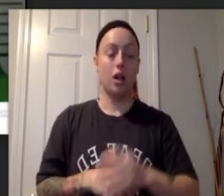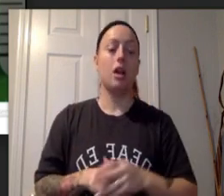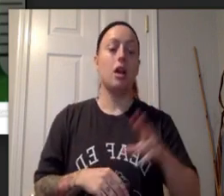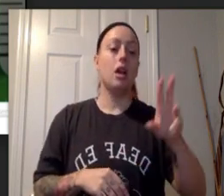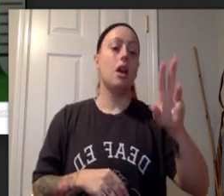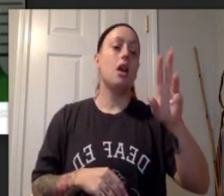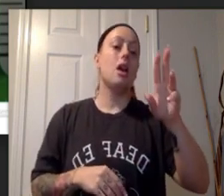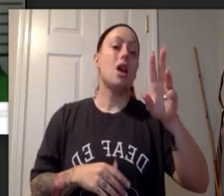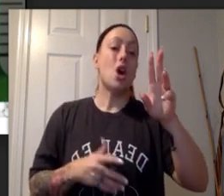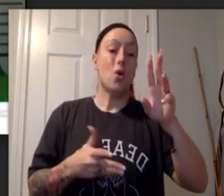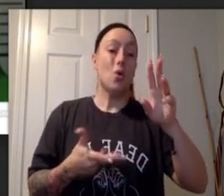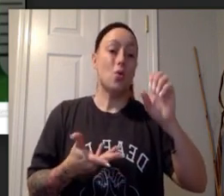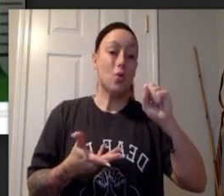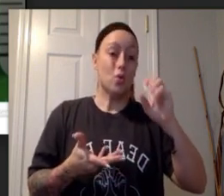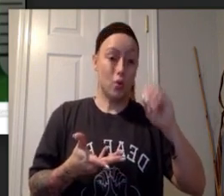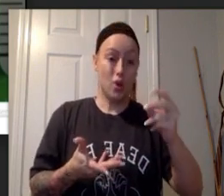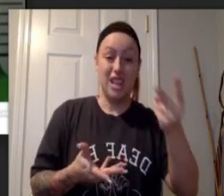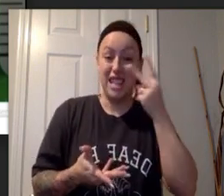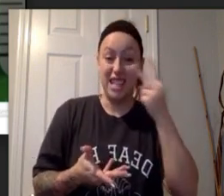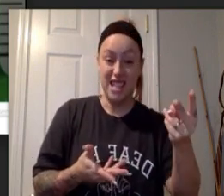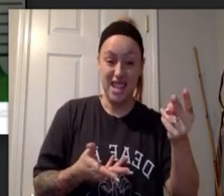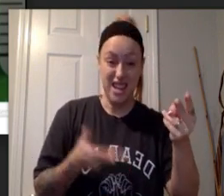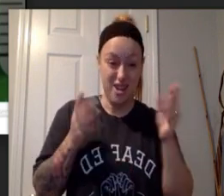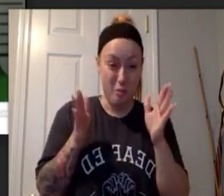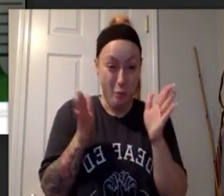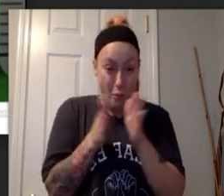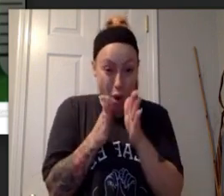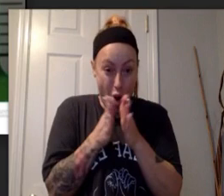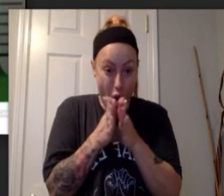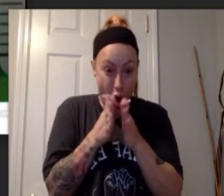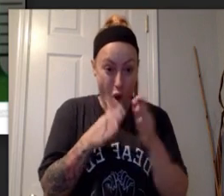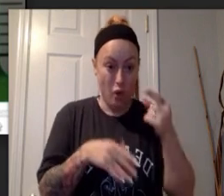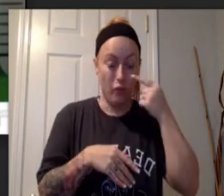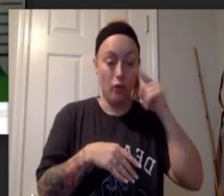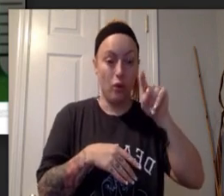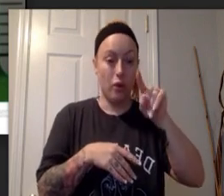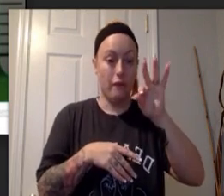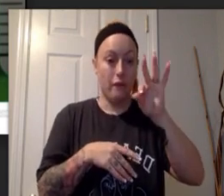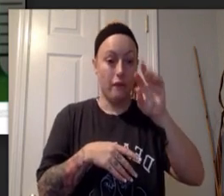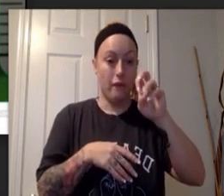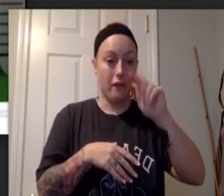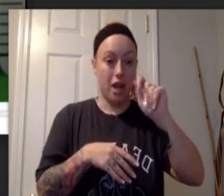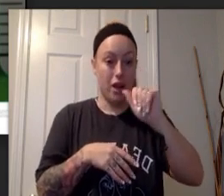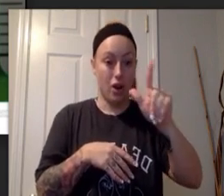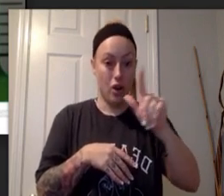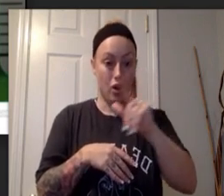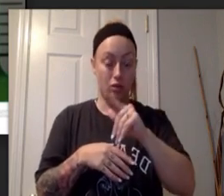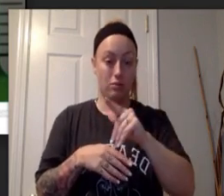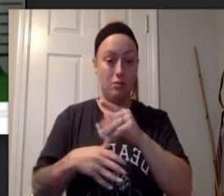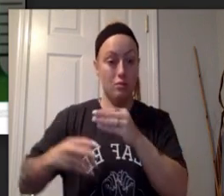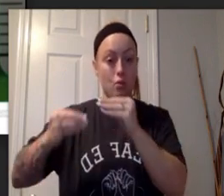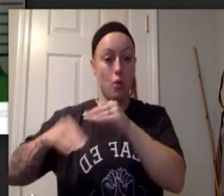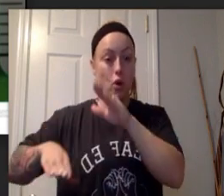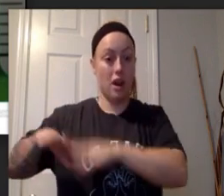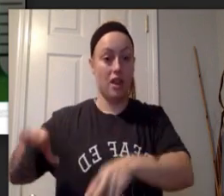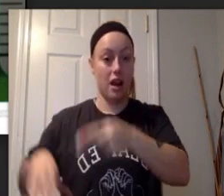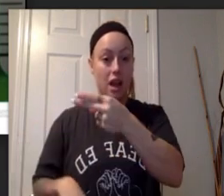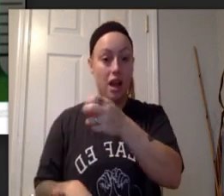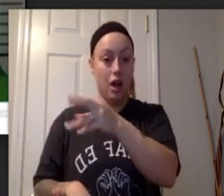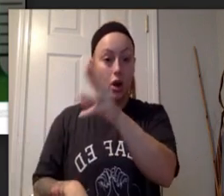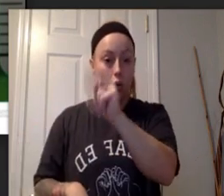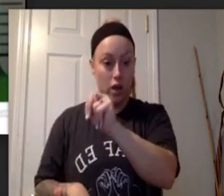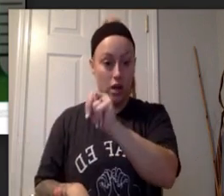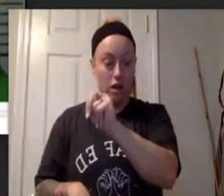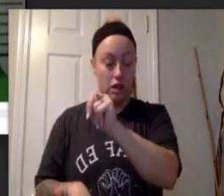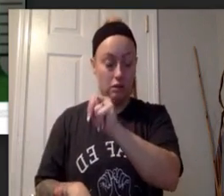tolerance. So that's why, again, this is so scary for our young people because, we've heard a lot of tragic stories of